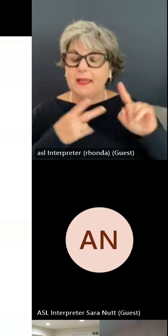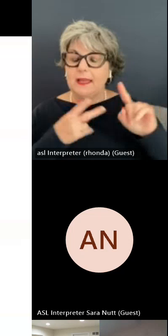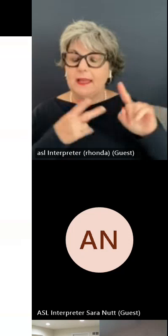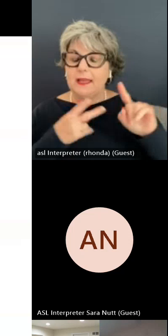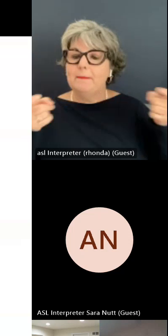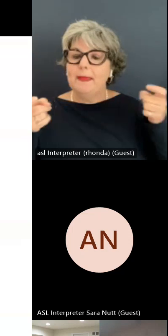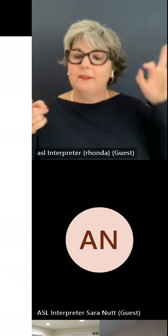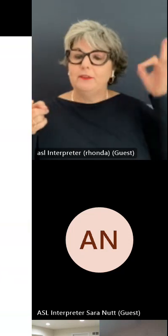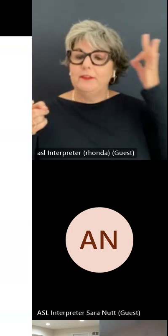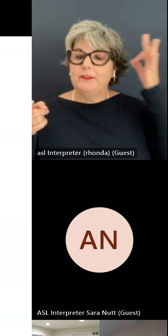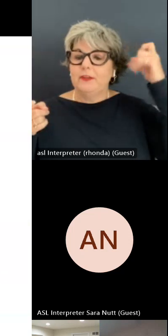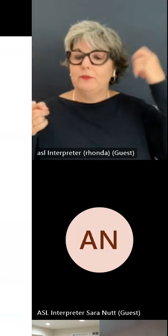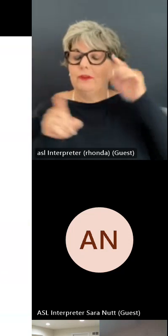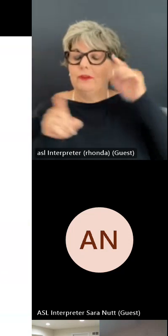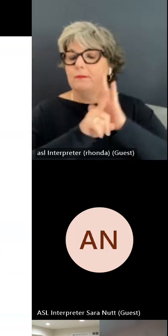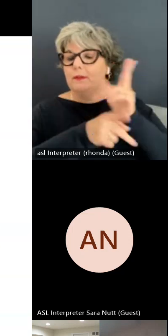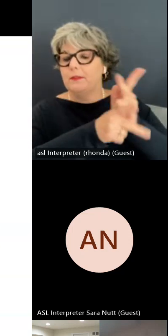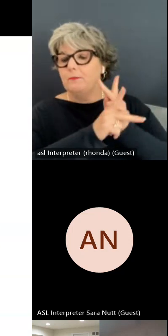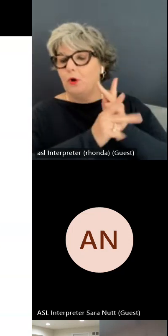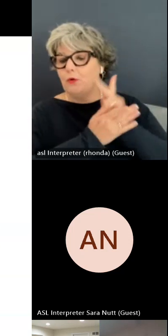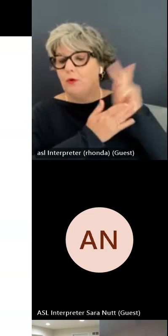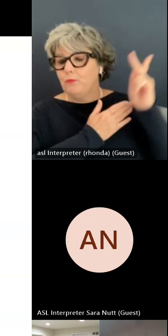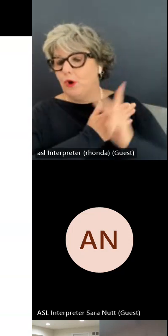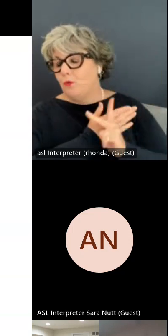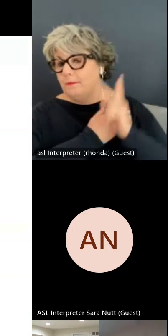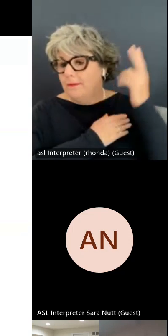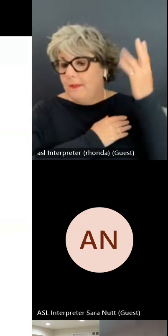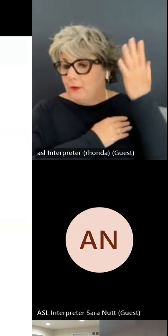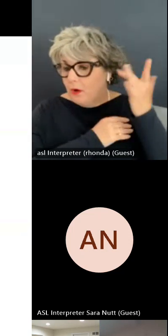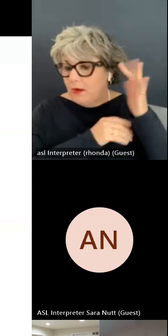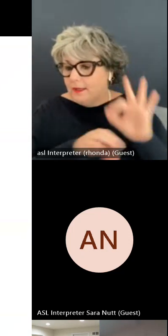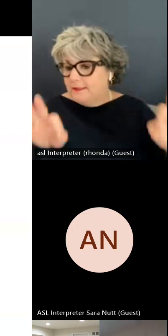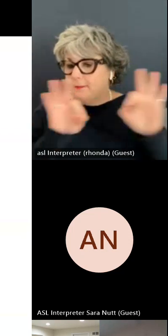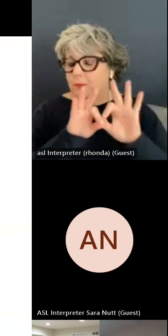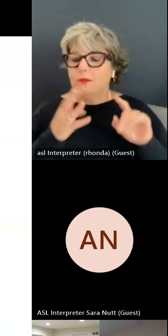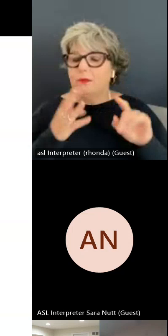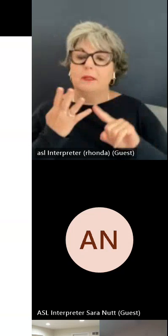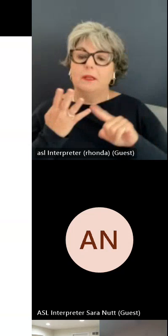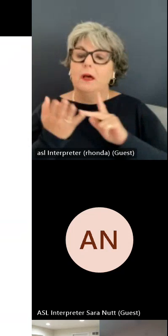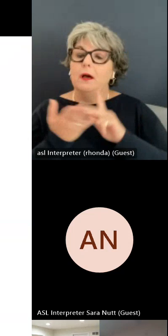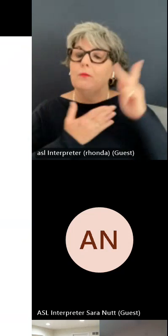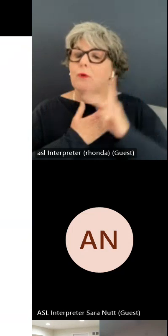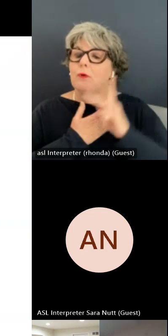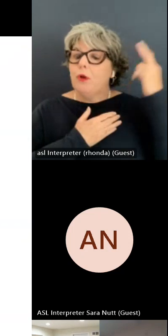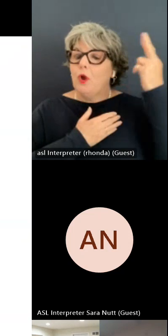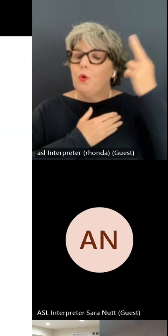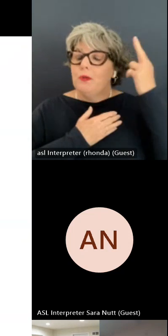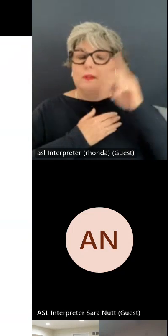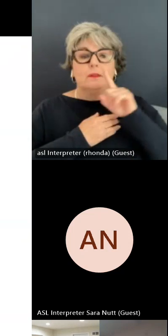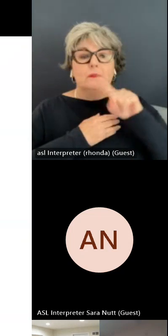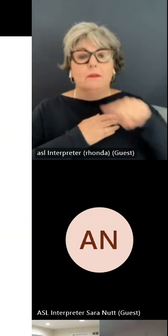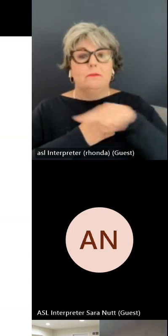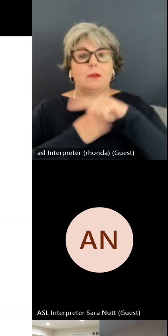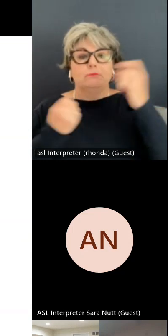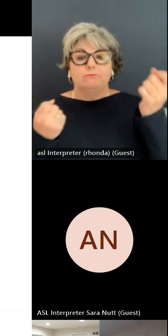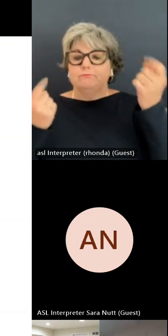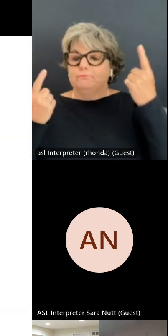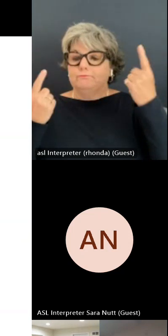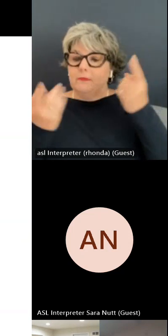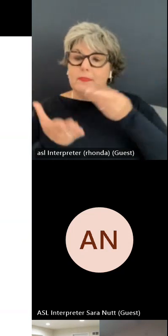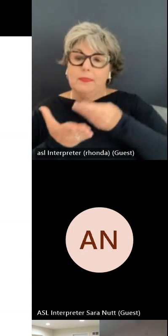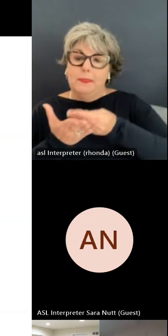federal government's borrowing program. That's one of the major reasons. And then also there's programmatic reasons to make sure that you understand that the money